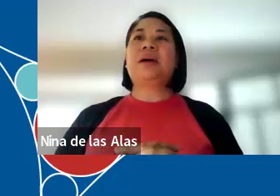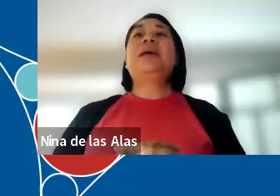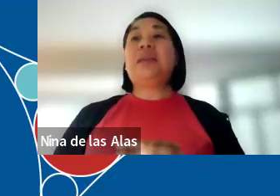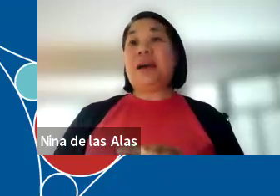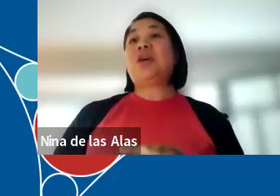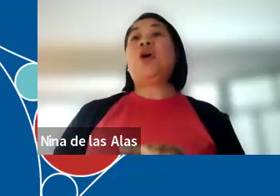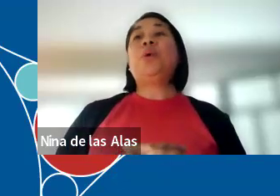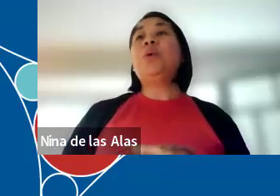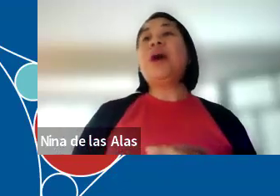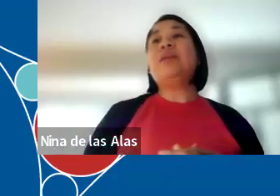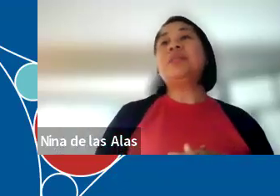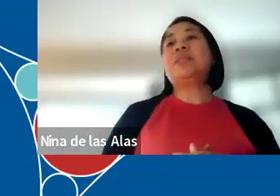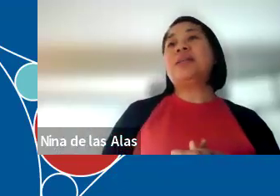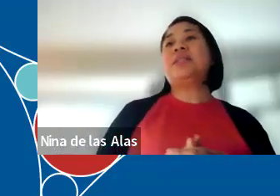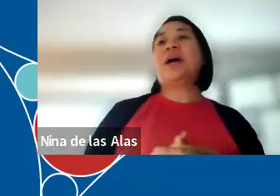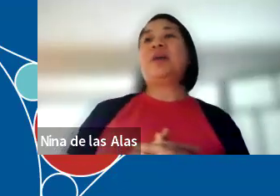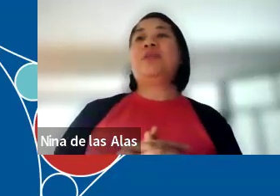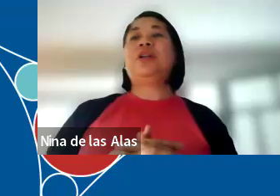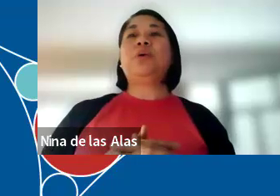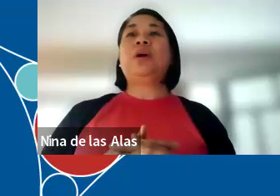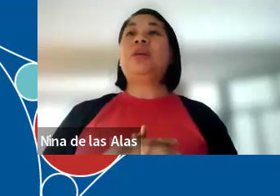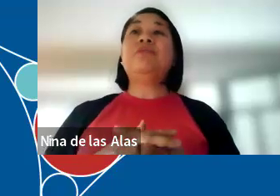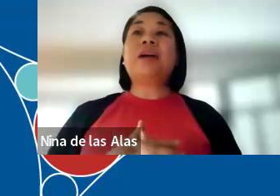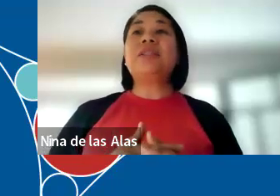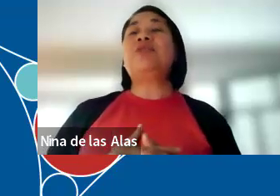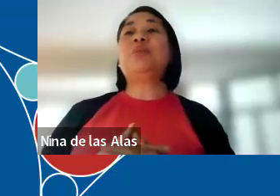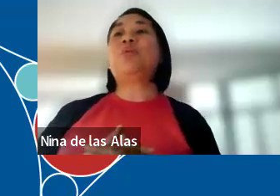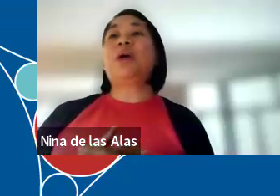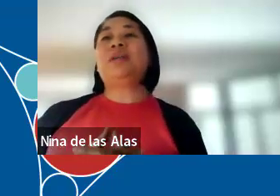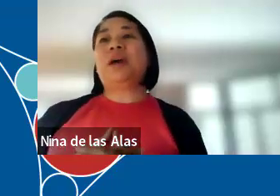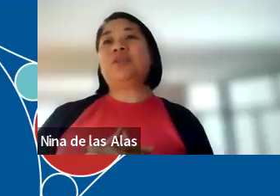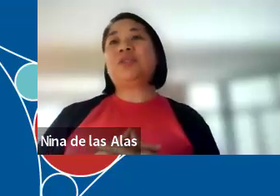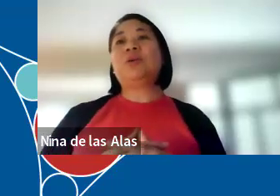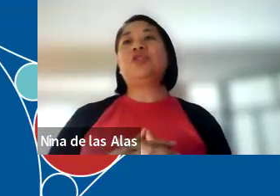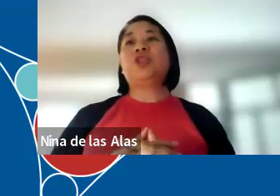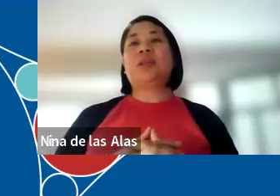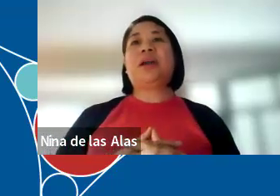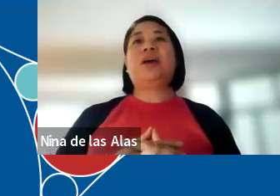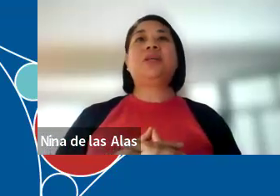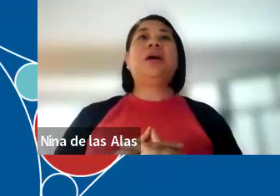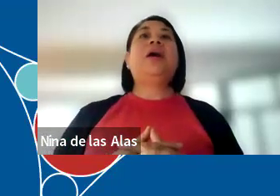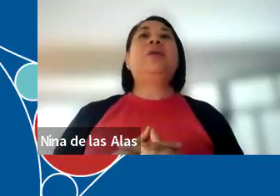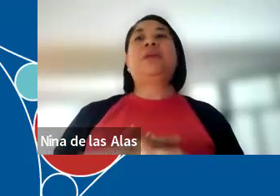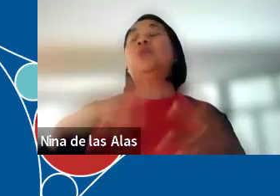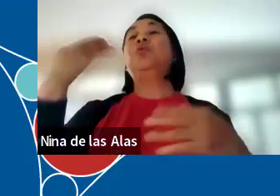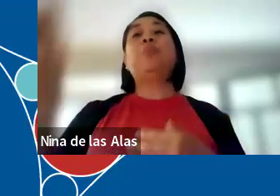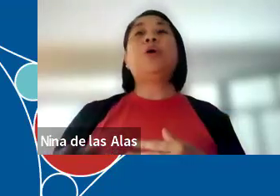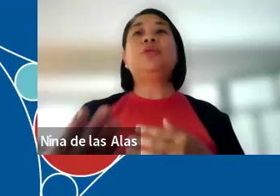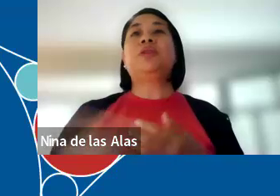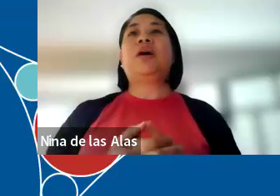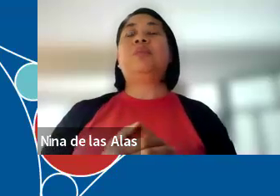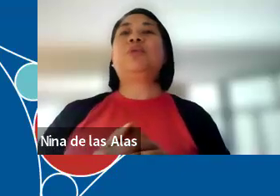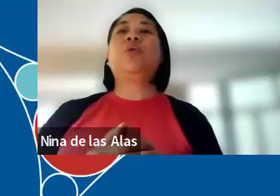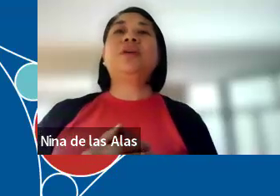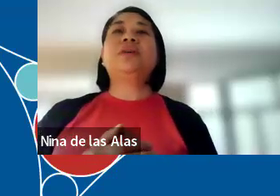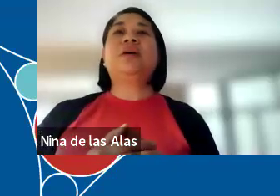And yes, we will have the slide deck available. In fact, it's available right now. So you can check that out. And then we will